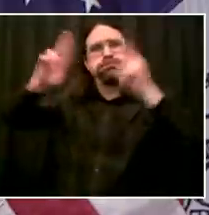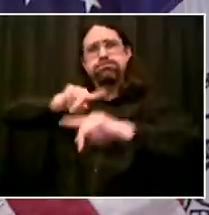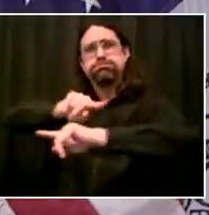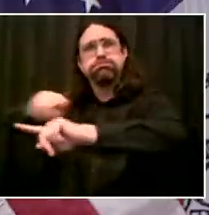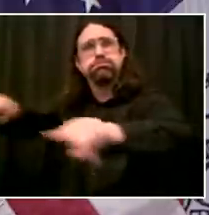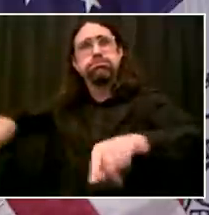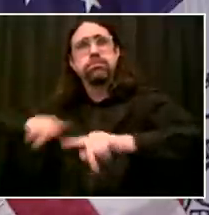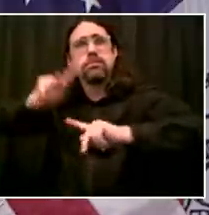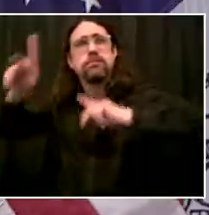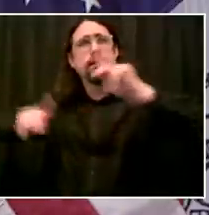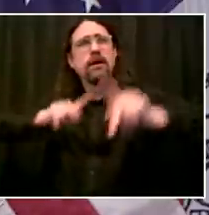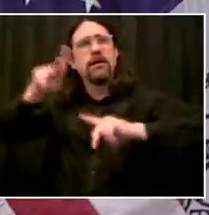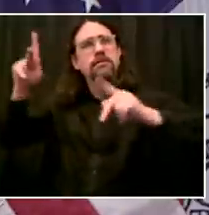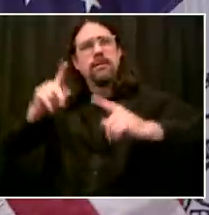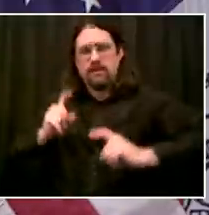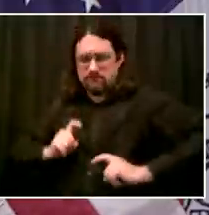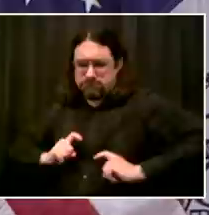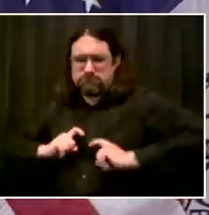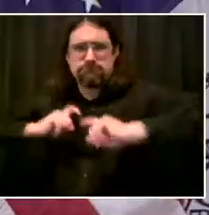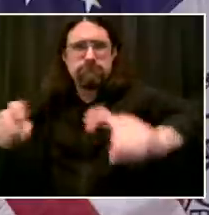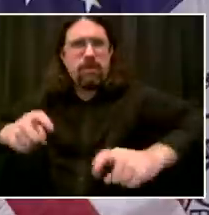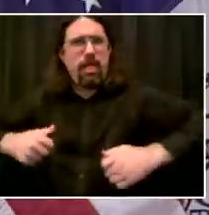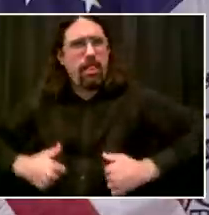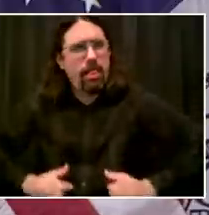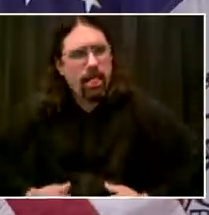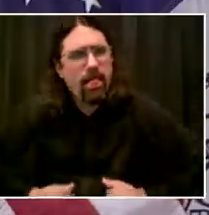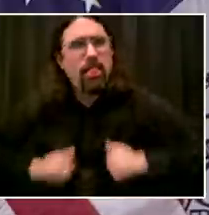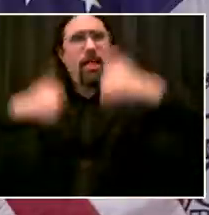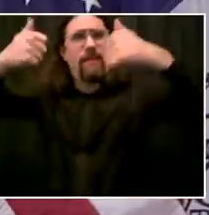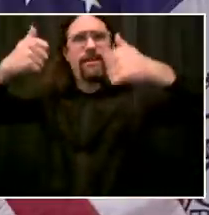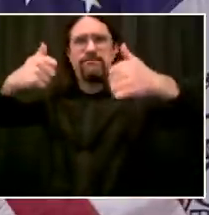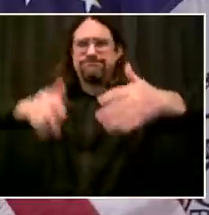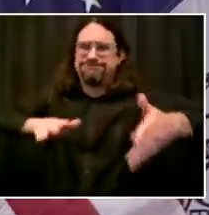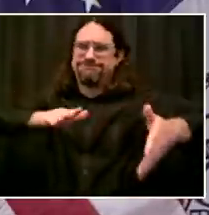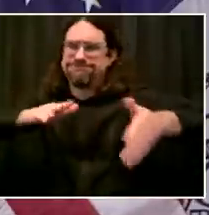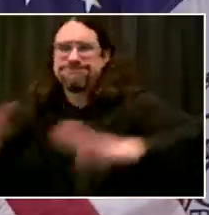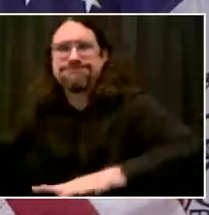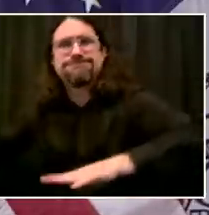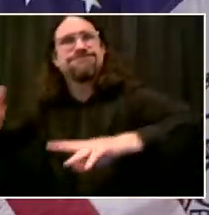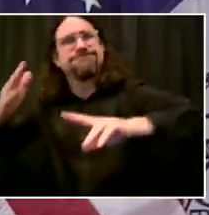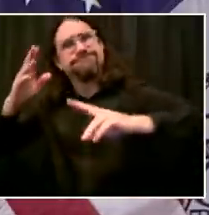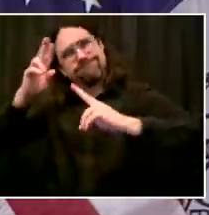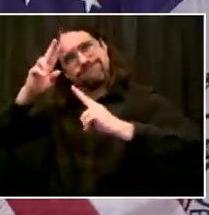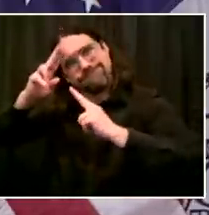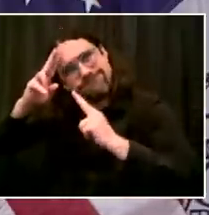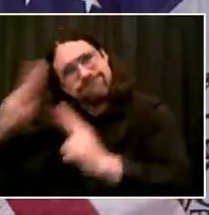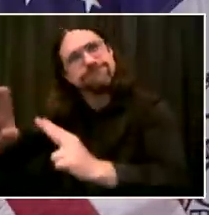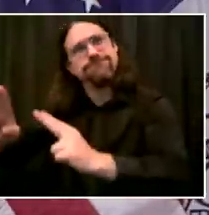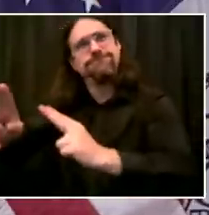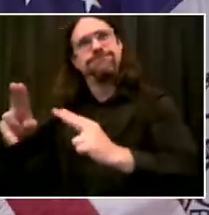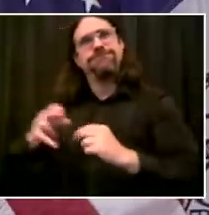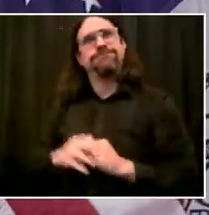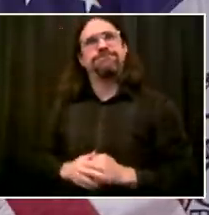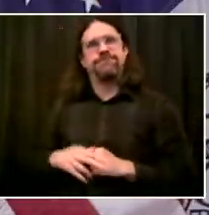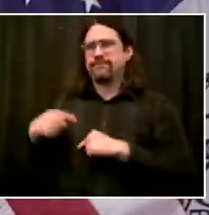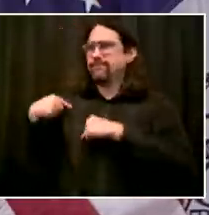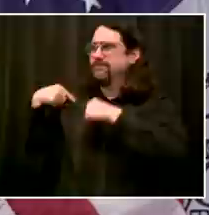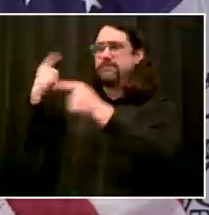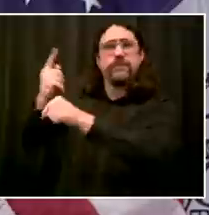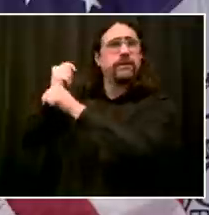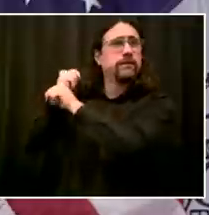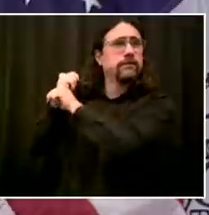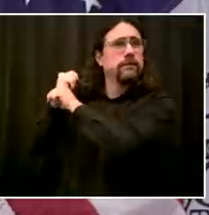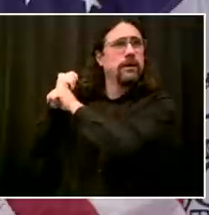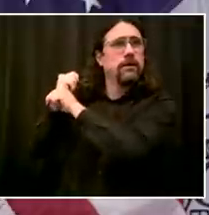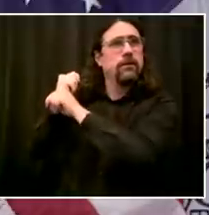that people have come forward over the generations to protect all of us, to serve their nation, and gave their